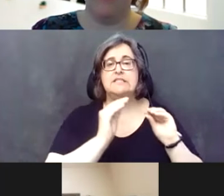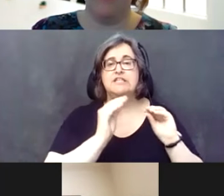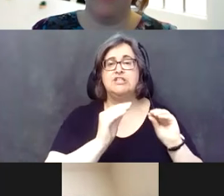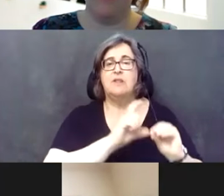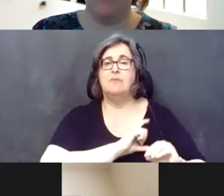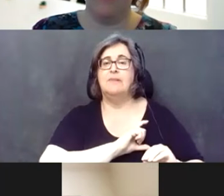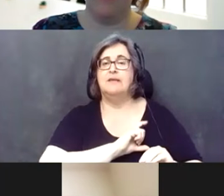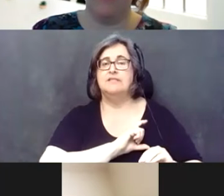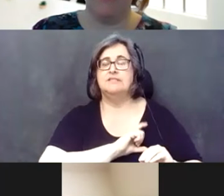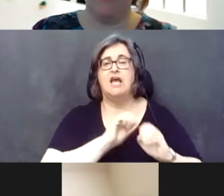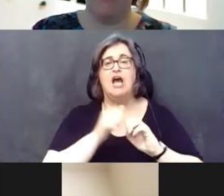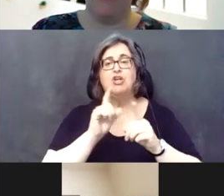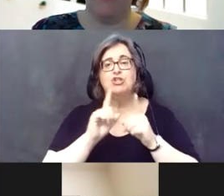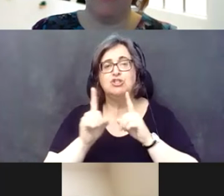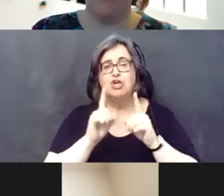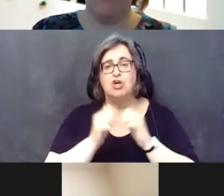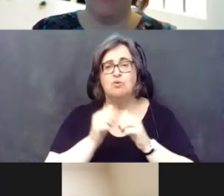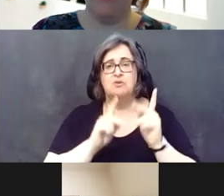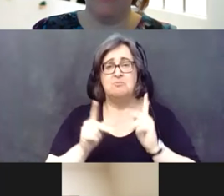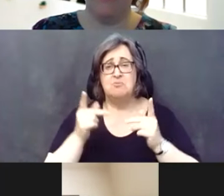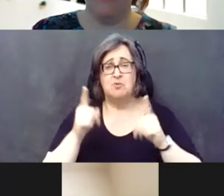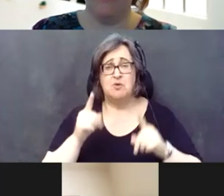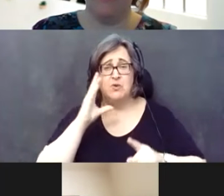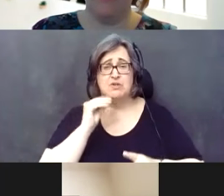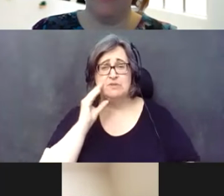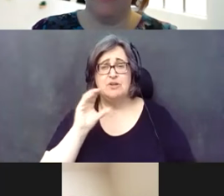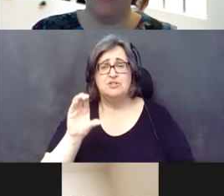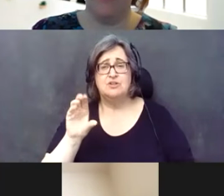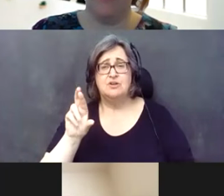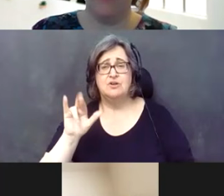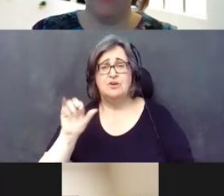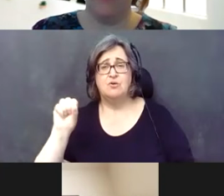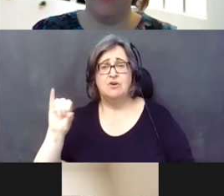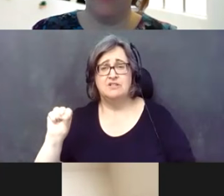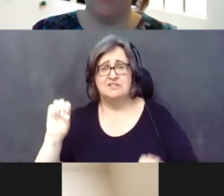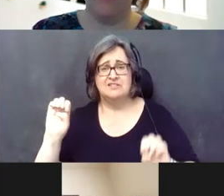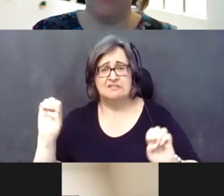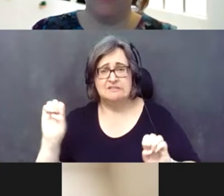to talk to people when we're in crisis in that